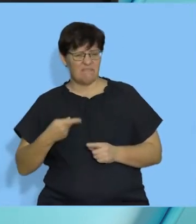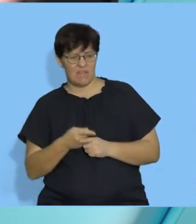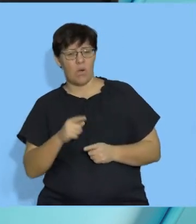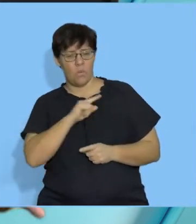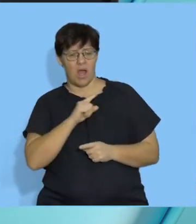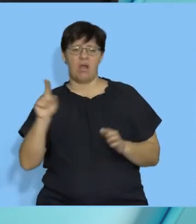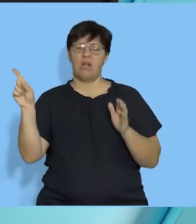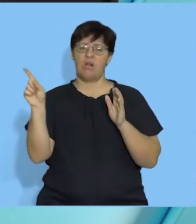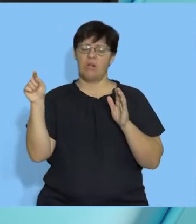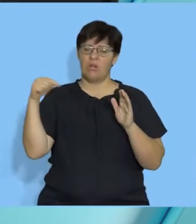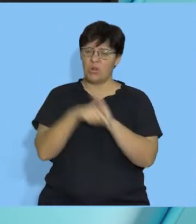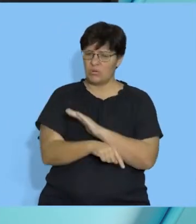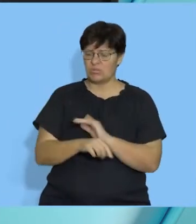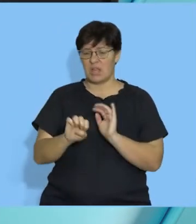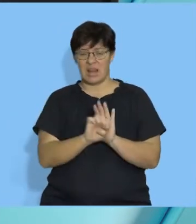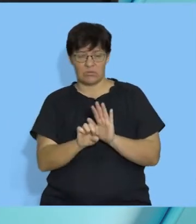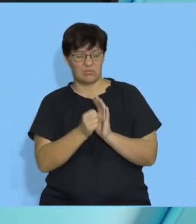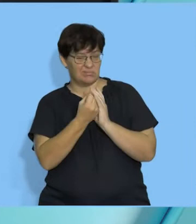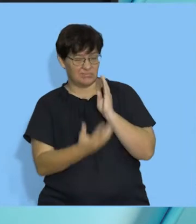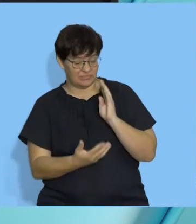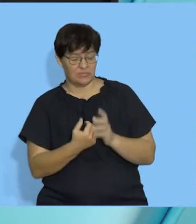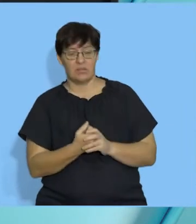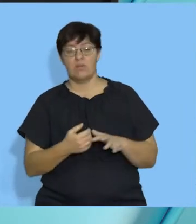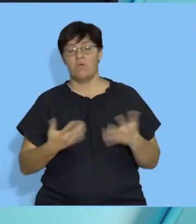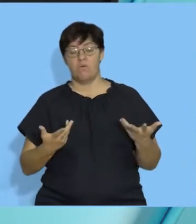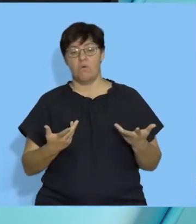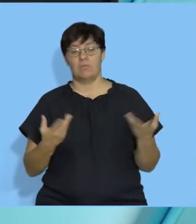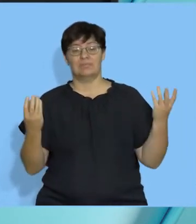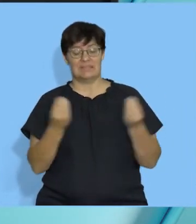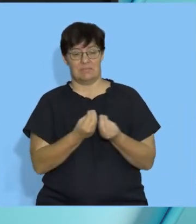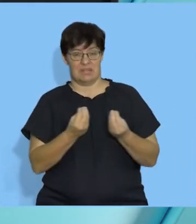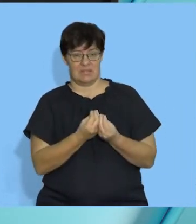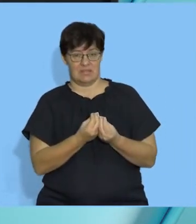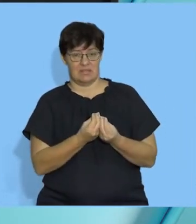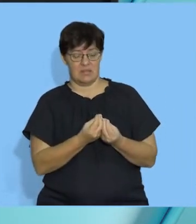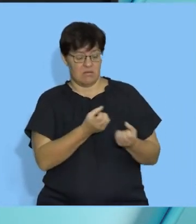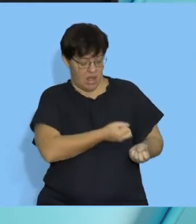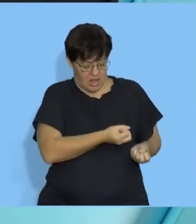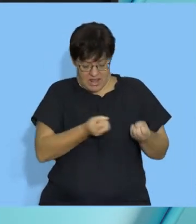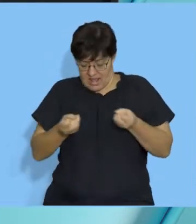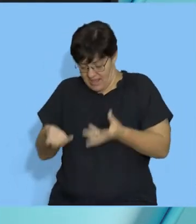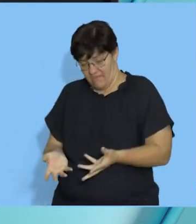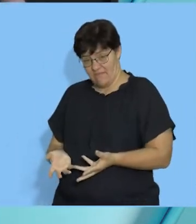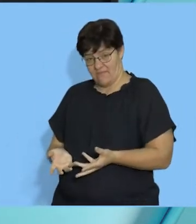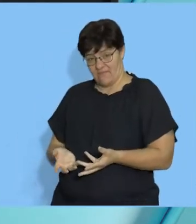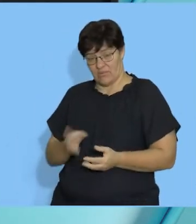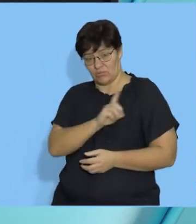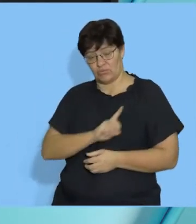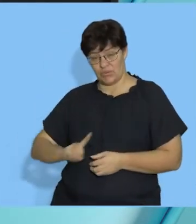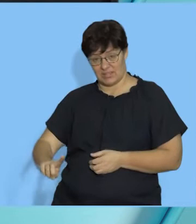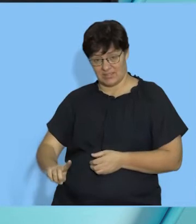or multiple electrons, or actually, a substance actually donating electrons. So